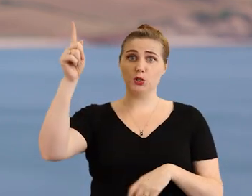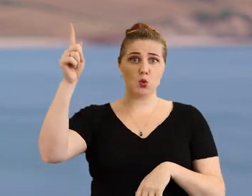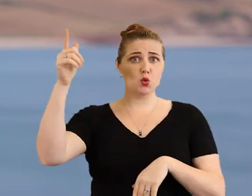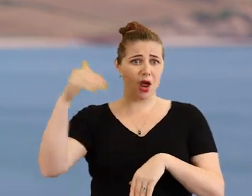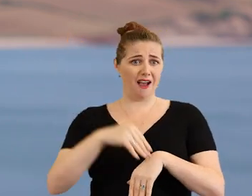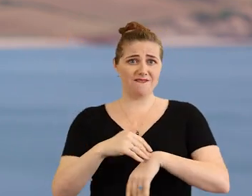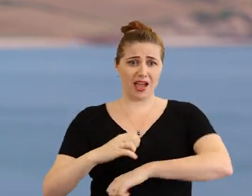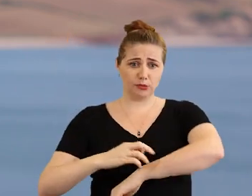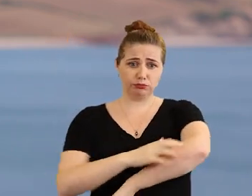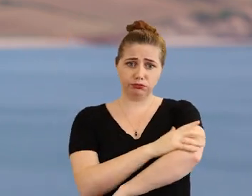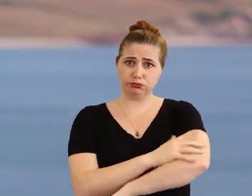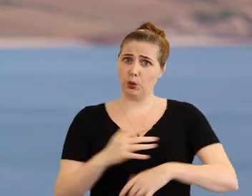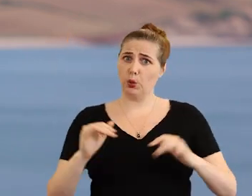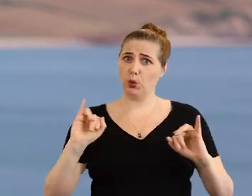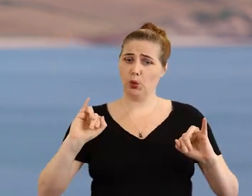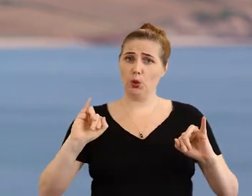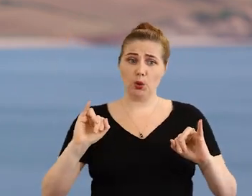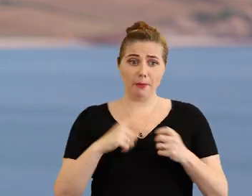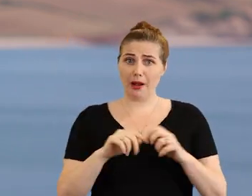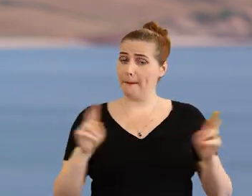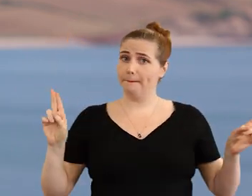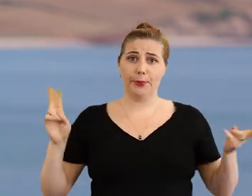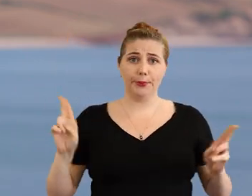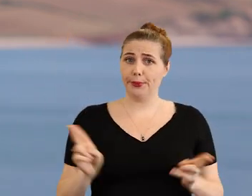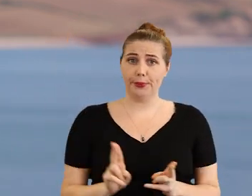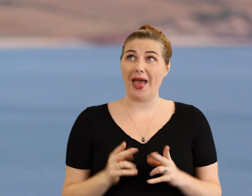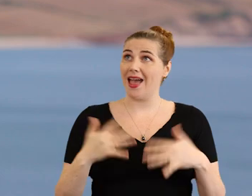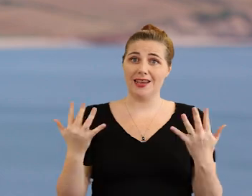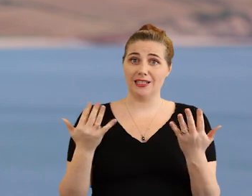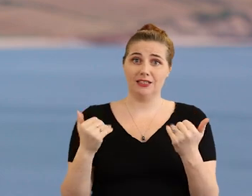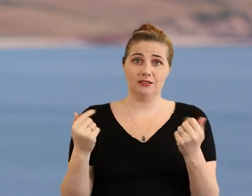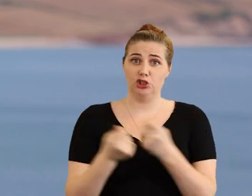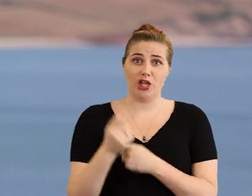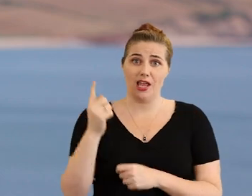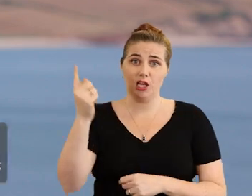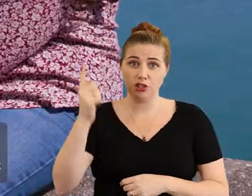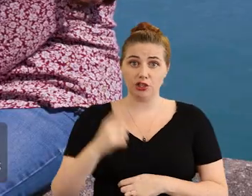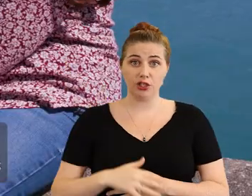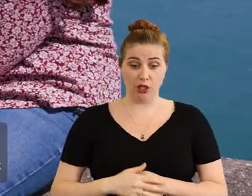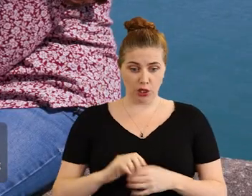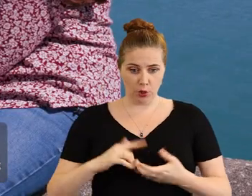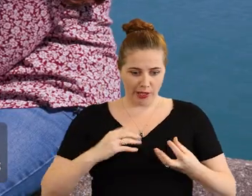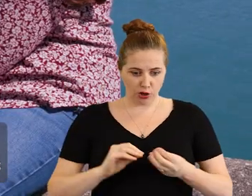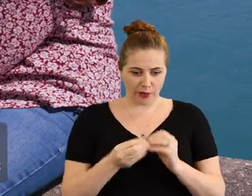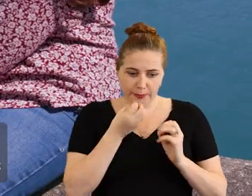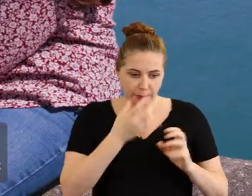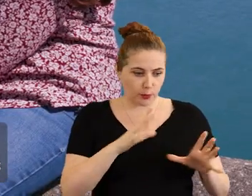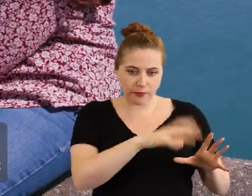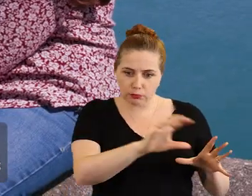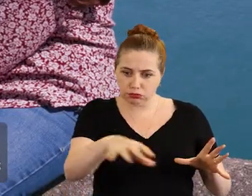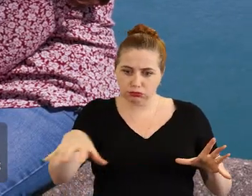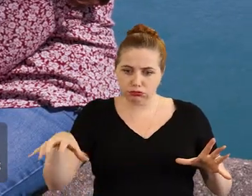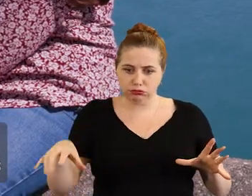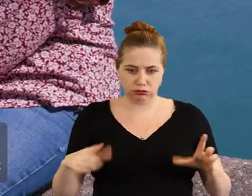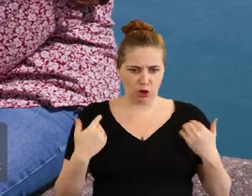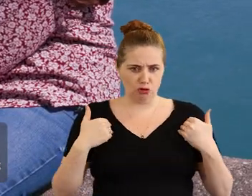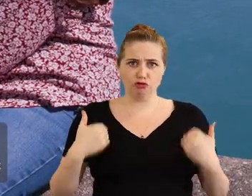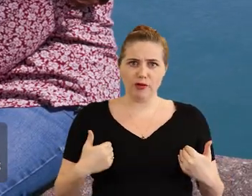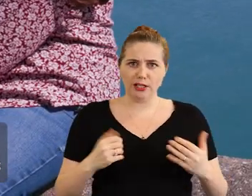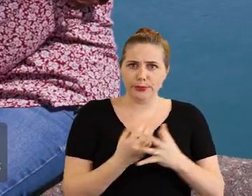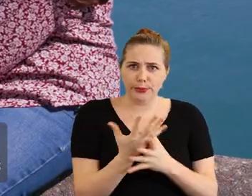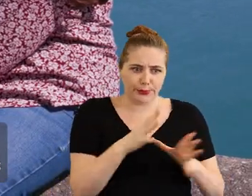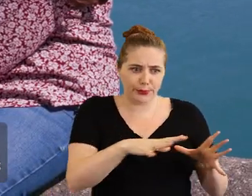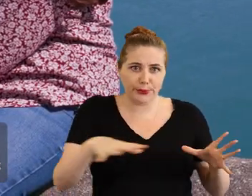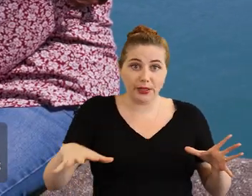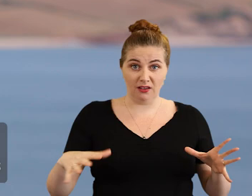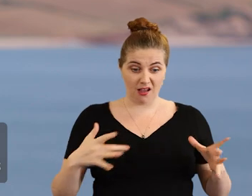really important because invertebrates are incredibly vulnerable to climatic changes. So by creating a connected network of